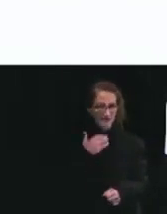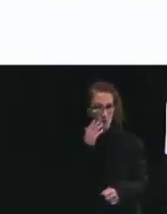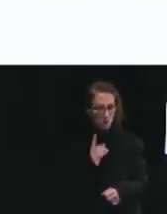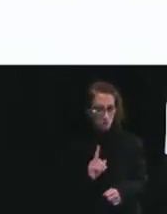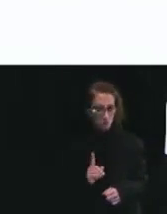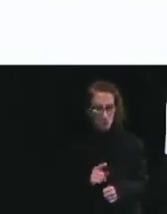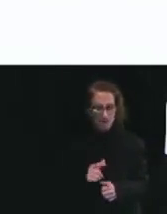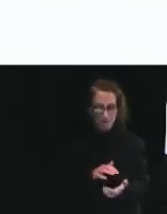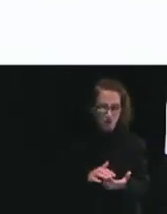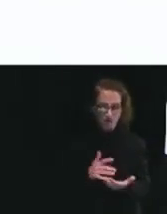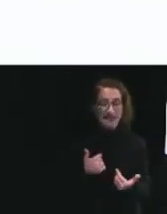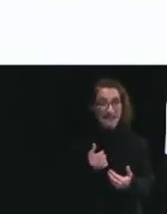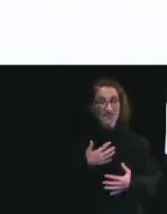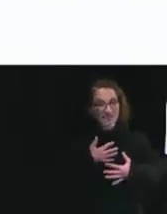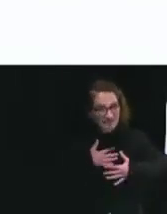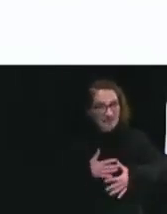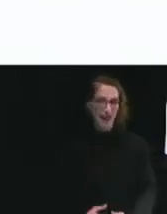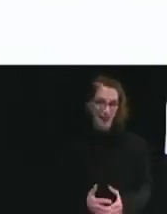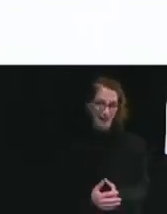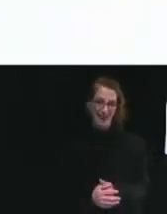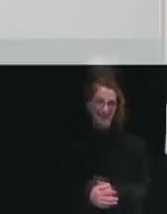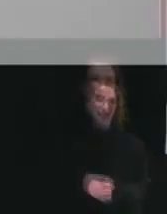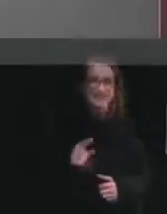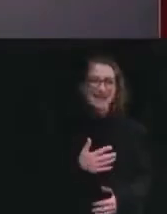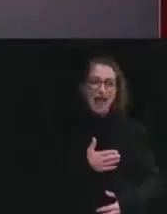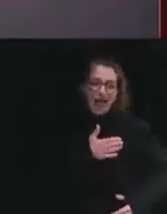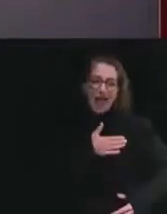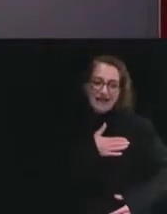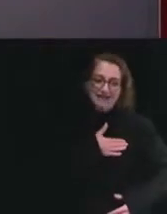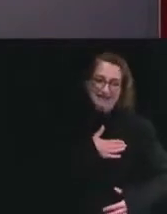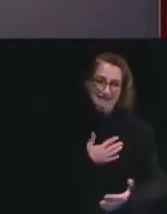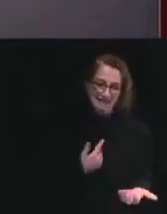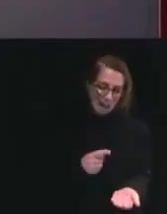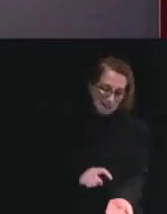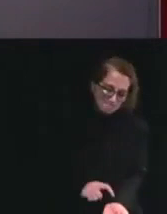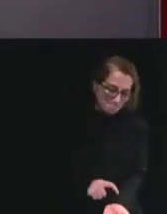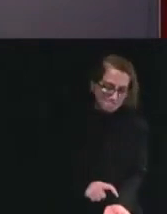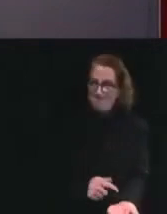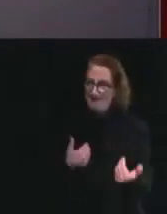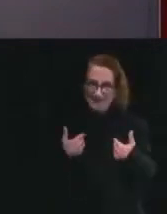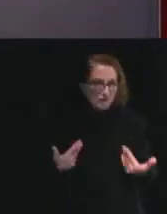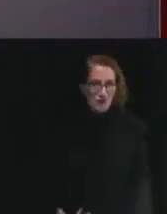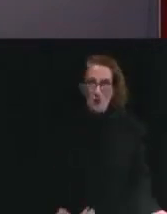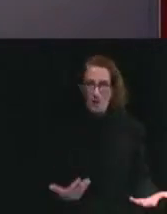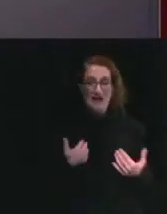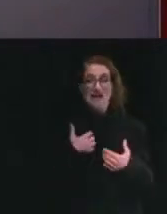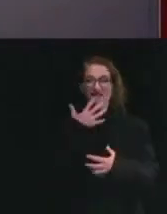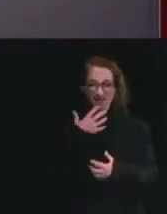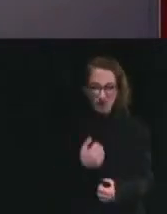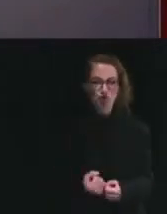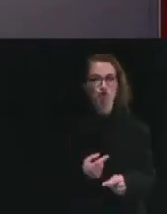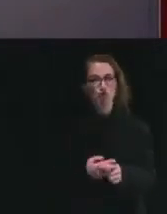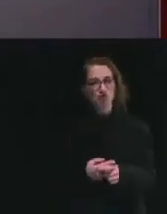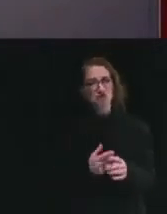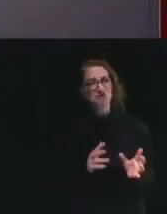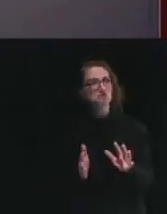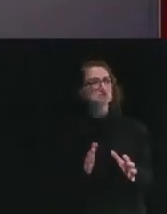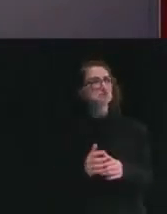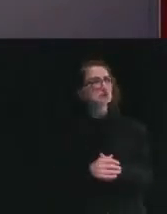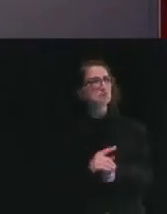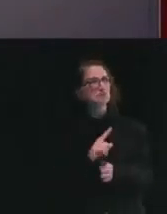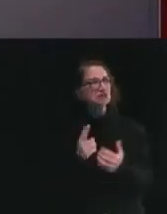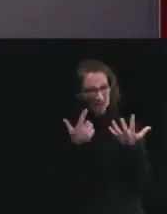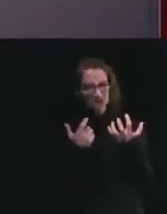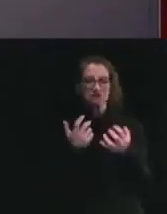to do it, and many people feel like they have to do it. Das ist mein Herz, das ist mein Blut. And sagen die Befragten